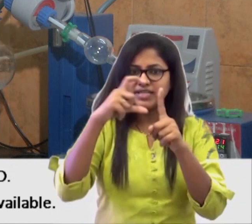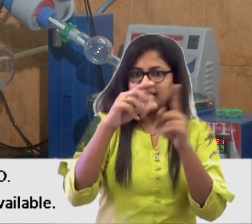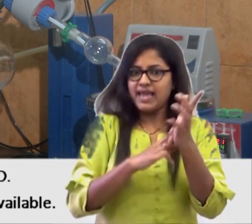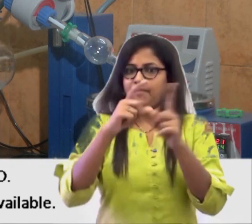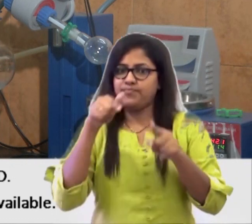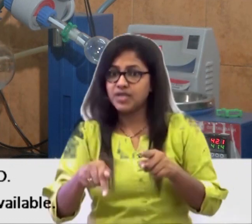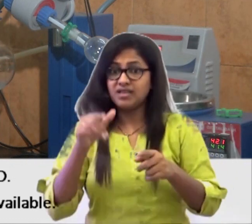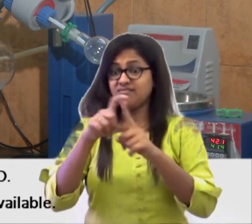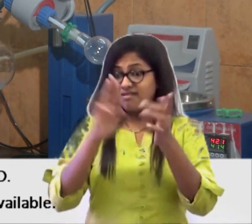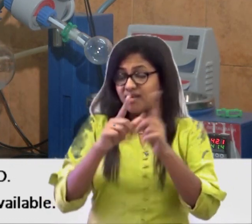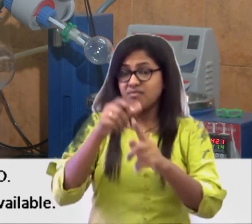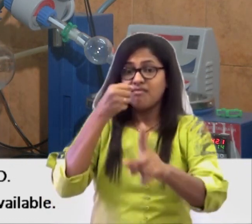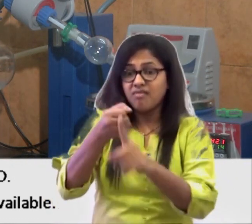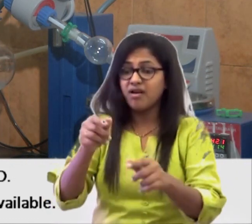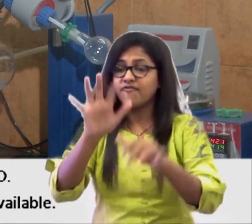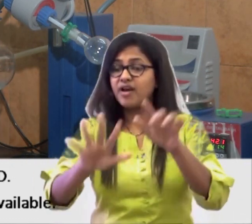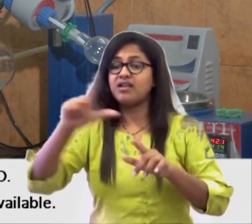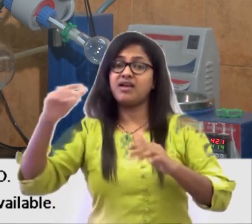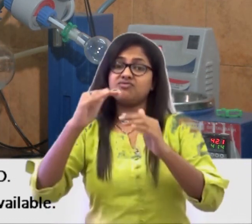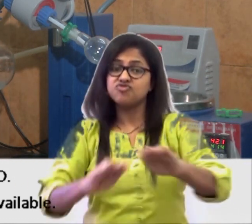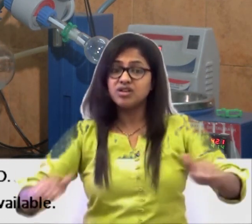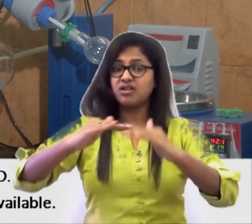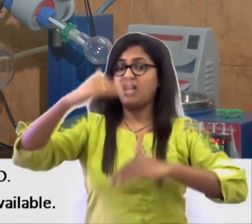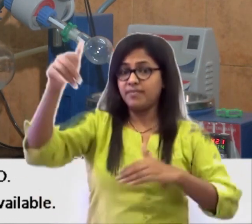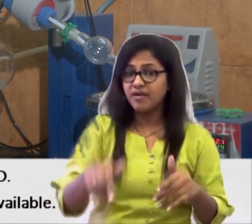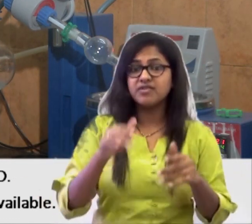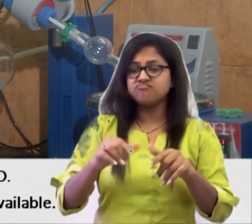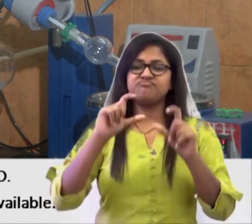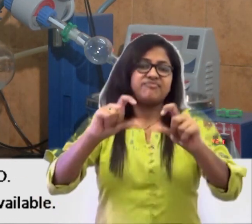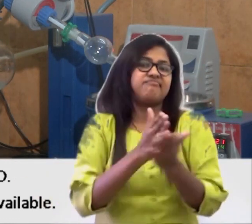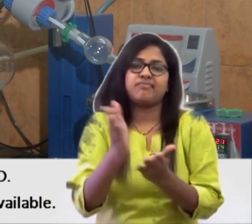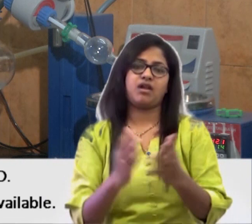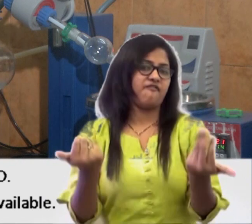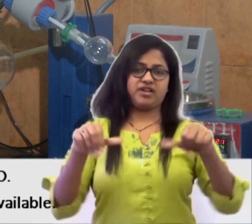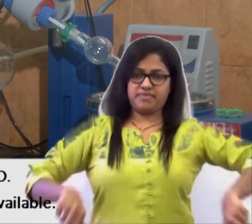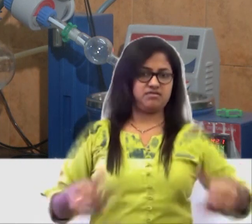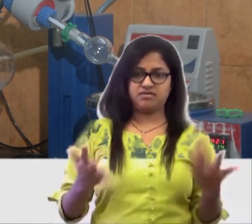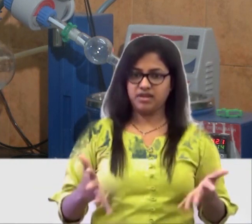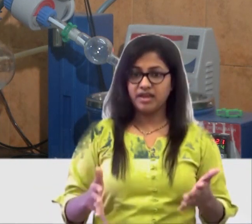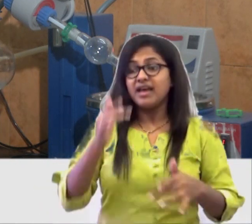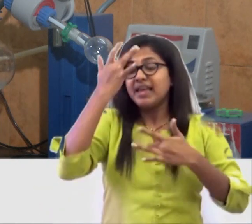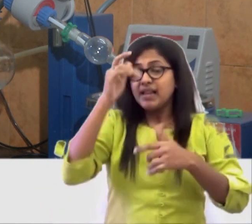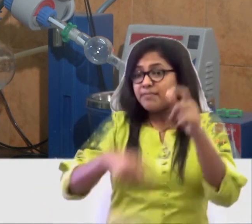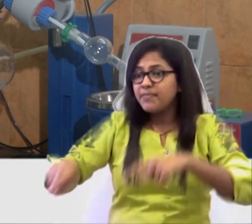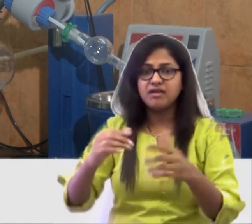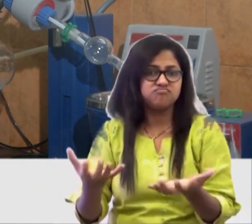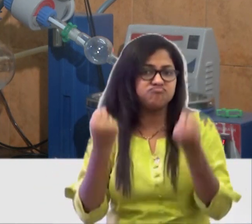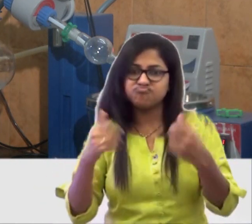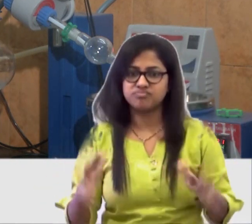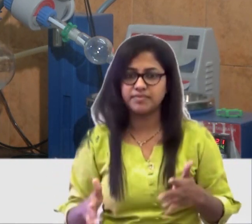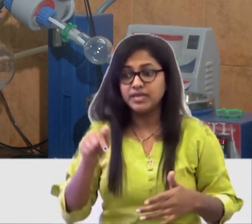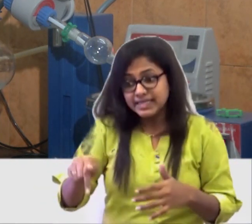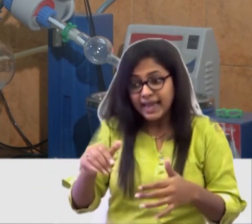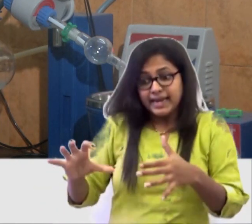Duchenne muscular dystrophy. DMD affects more than 5 lakh children in India, and currently there is no therapy available. And no two patients